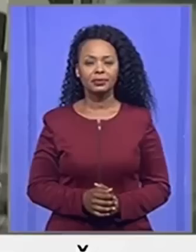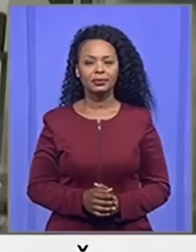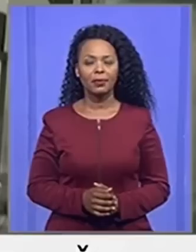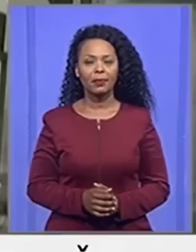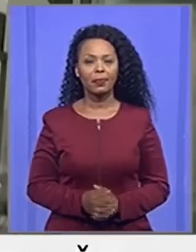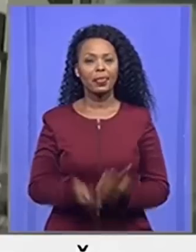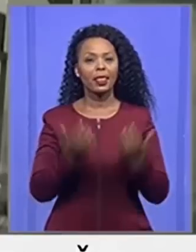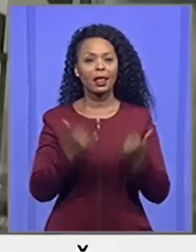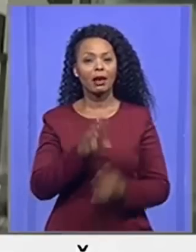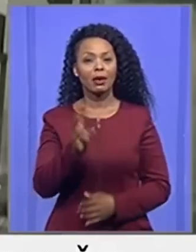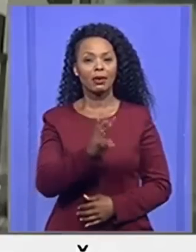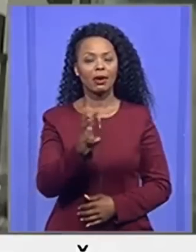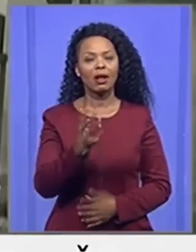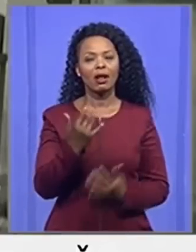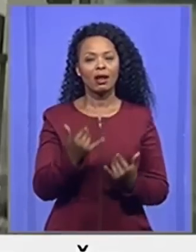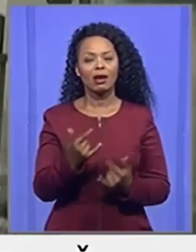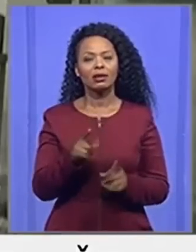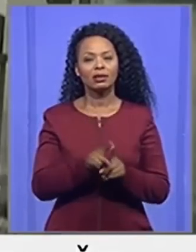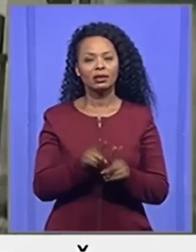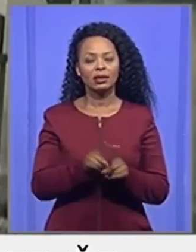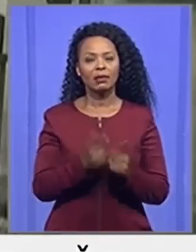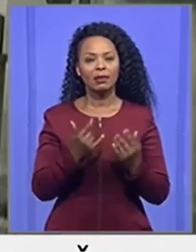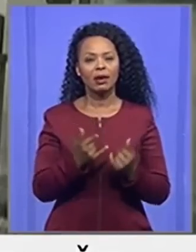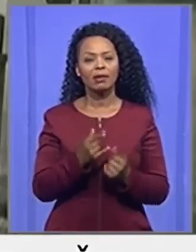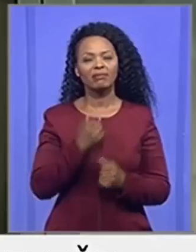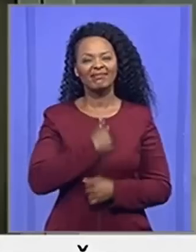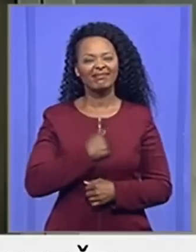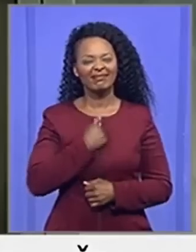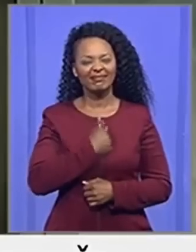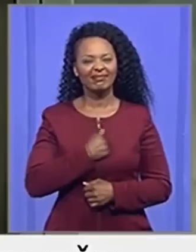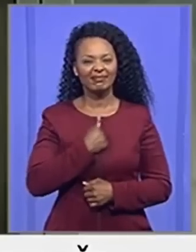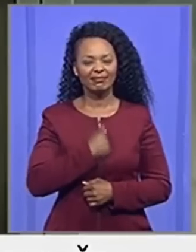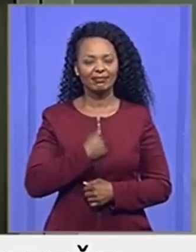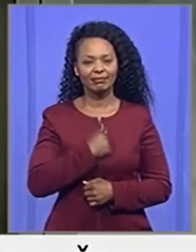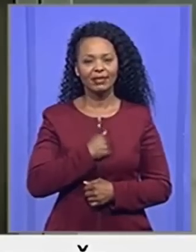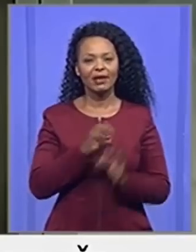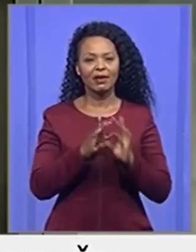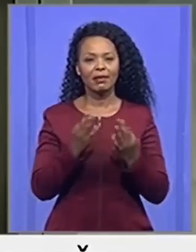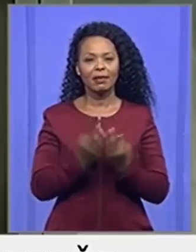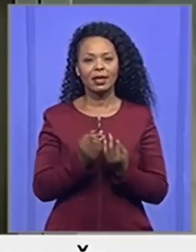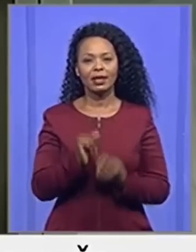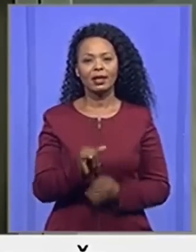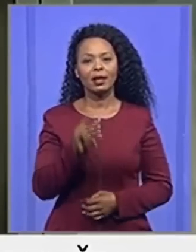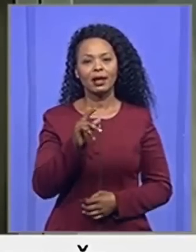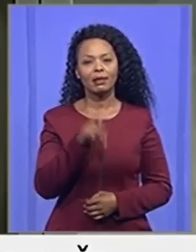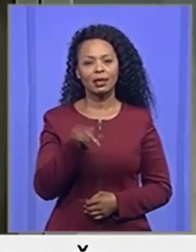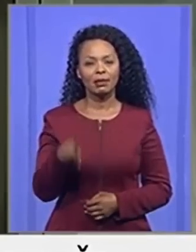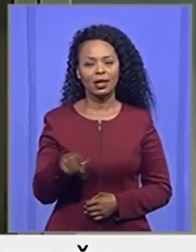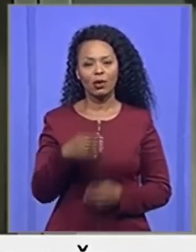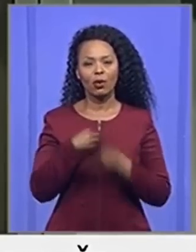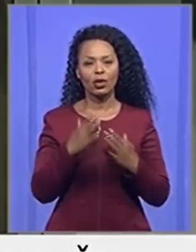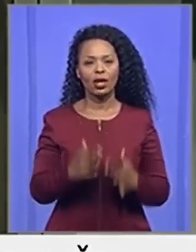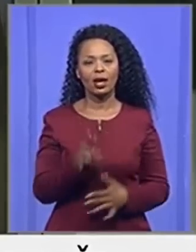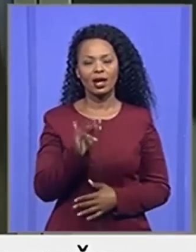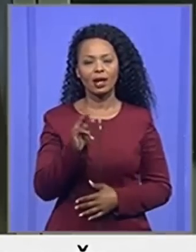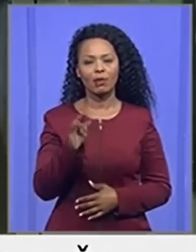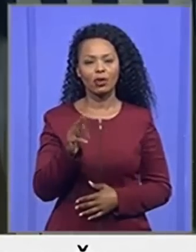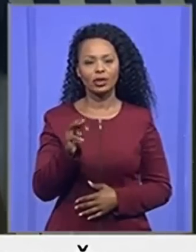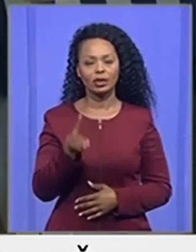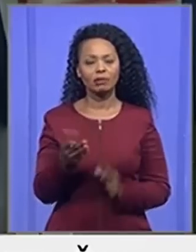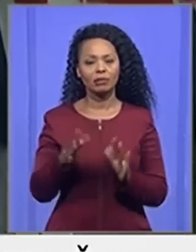Melaetša ya tlhobošo e tšwela pele go romelwa lapeng la mohlami wa Pick and Pay Raymond Ackerman yo a hlokofetšego lehono.